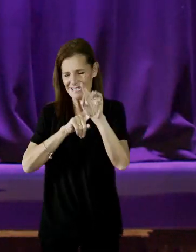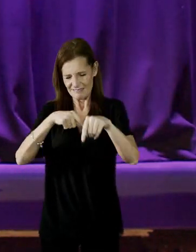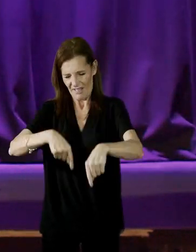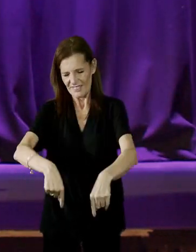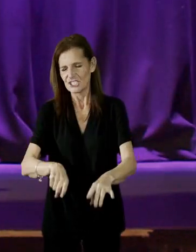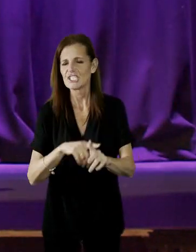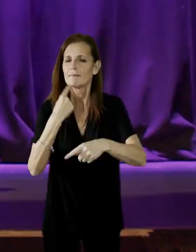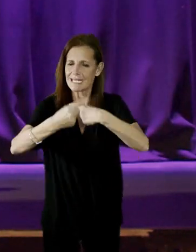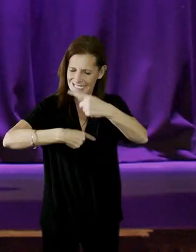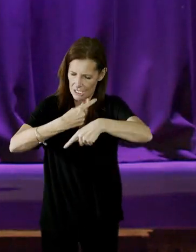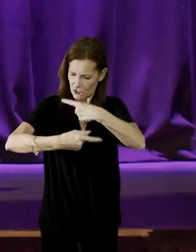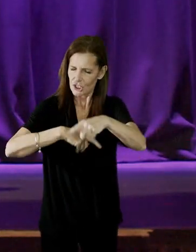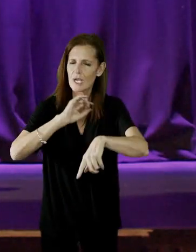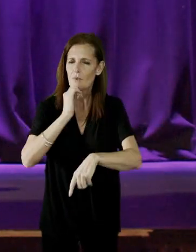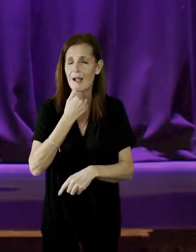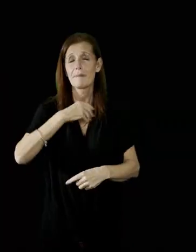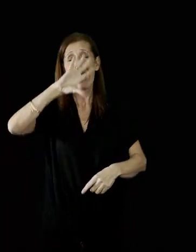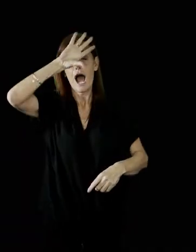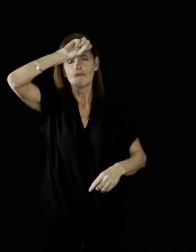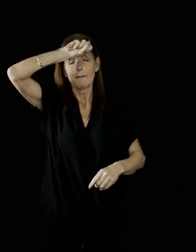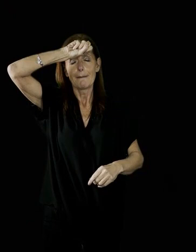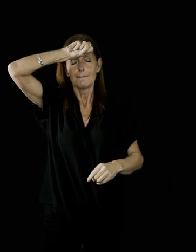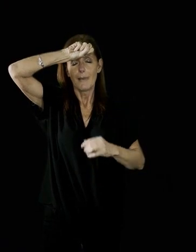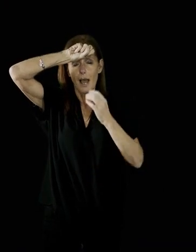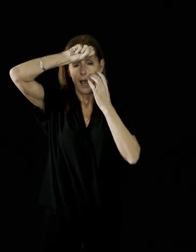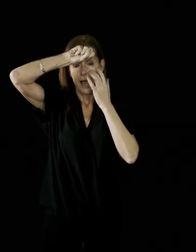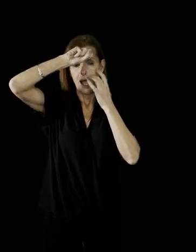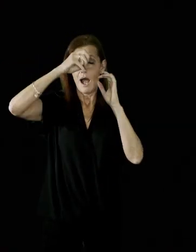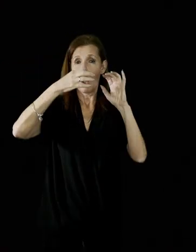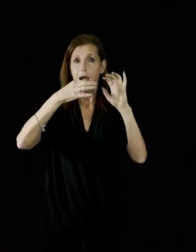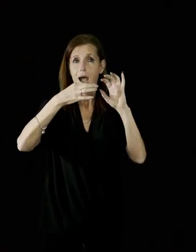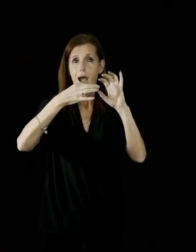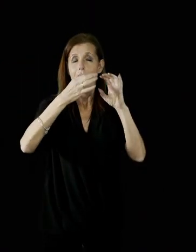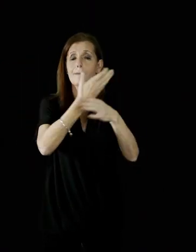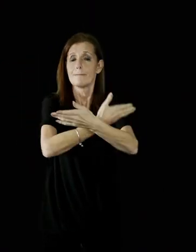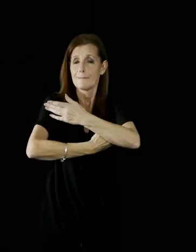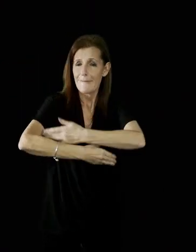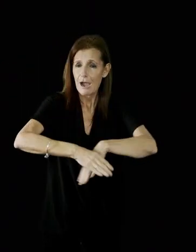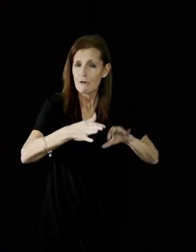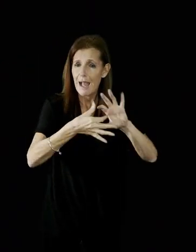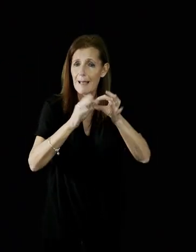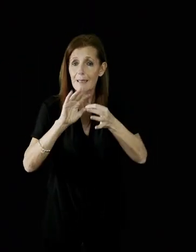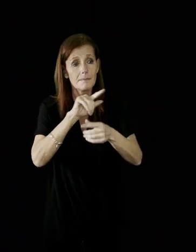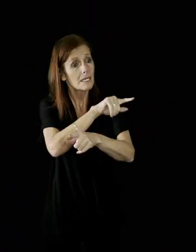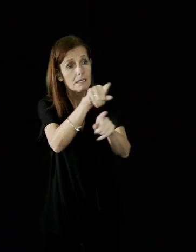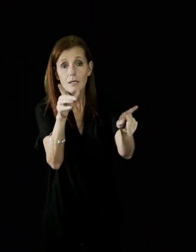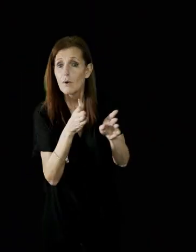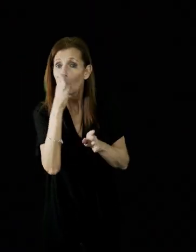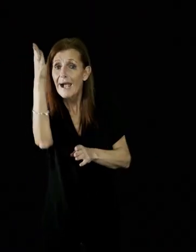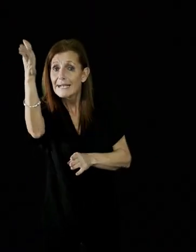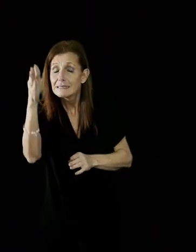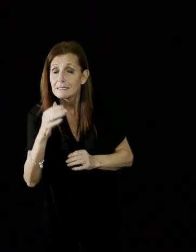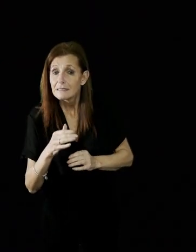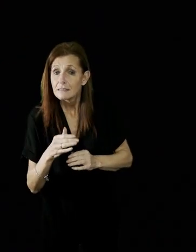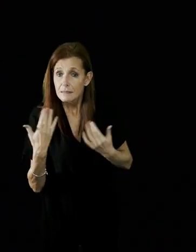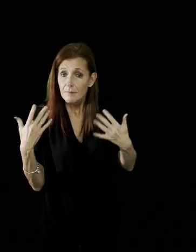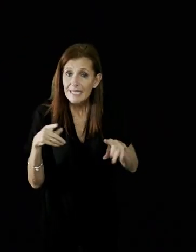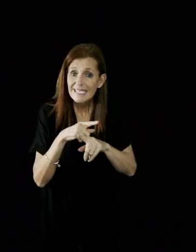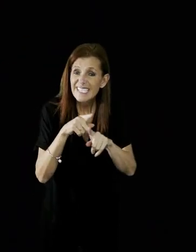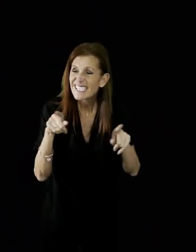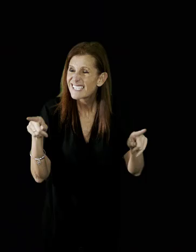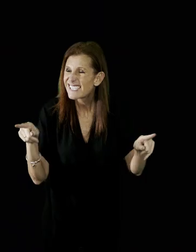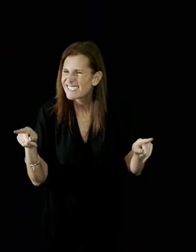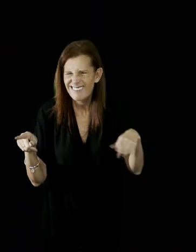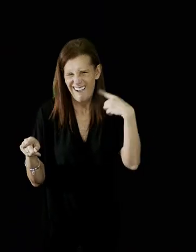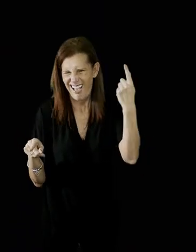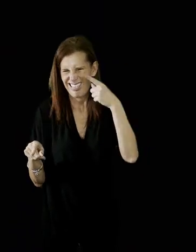But I remember the Paralympics in 2012. Did anyone go to any of that, by the way? Is London too far to